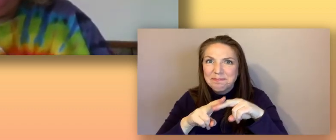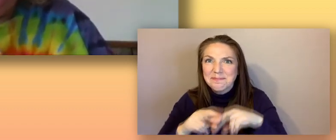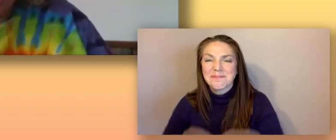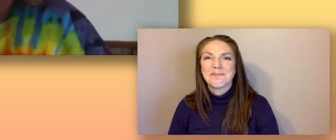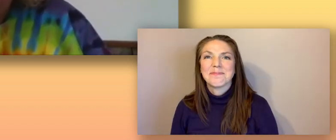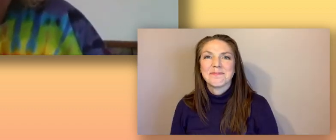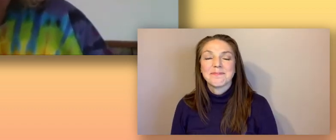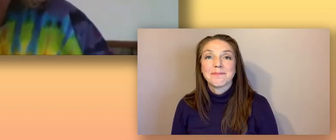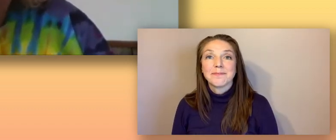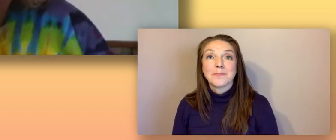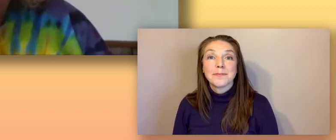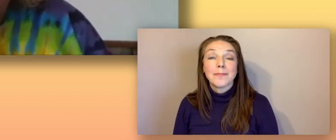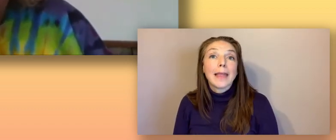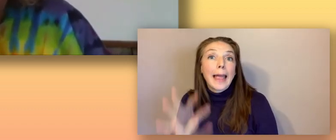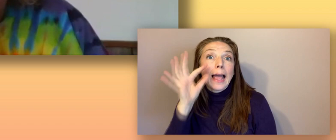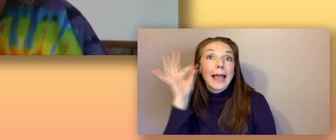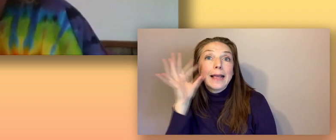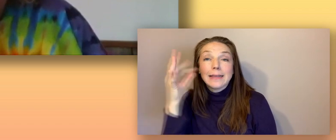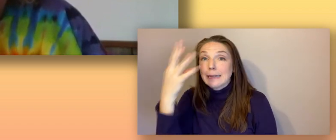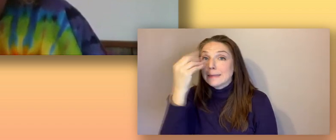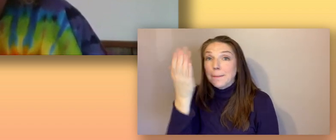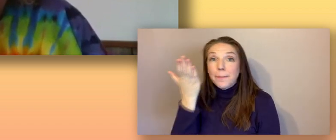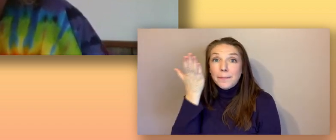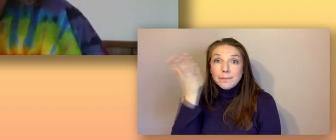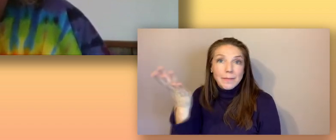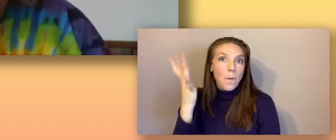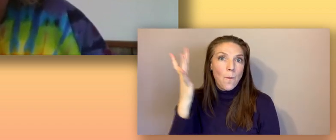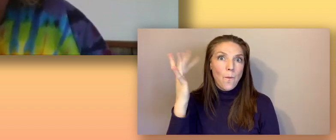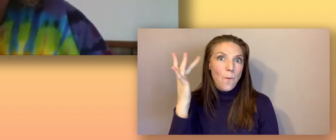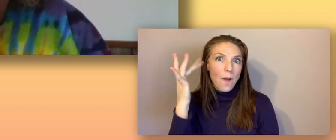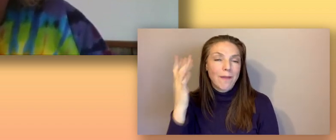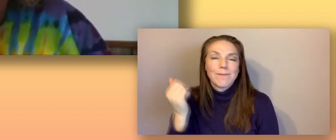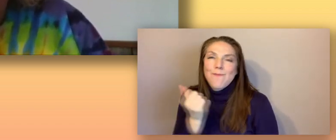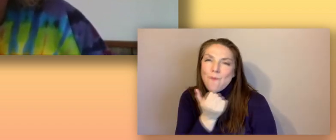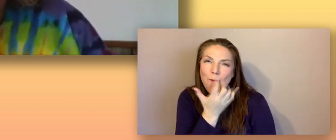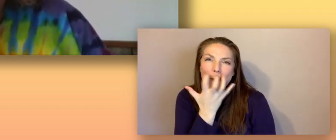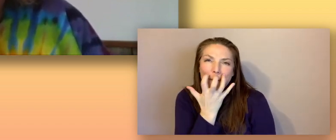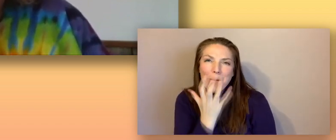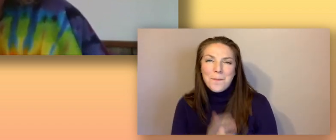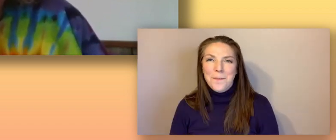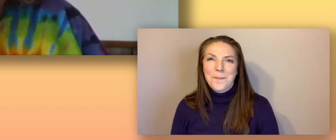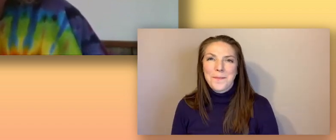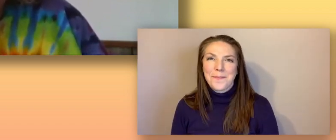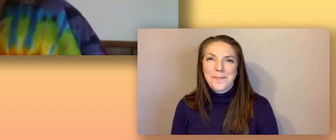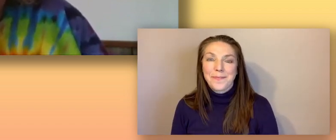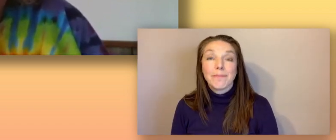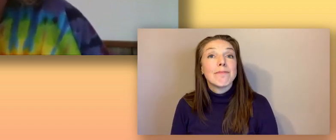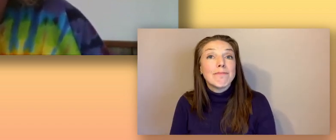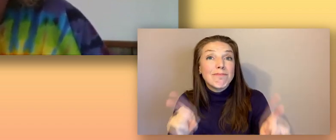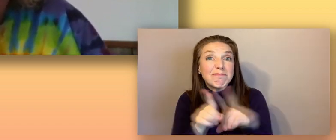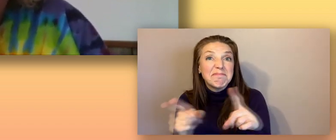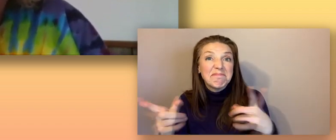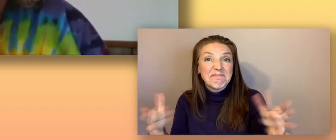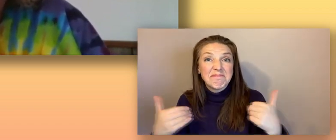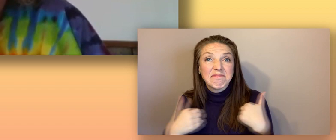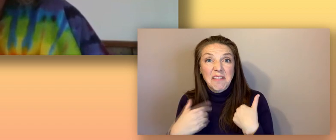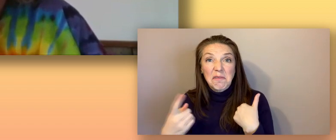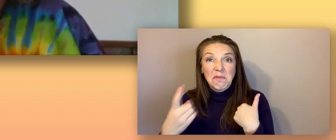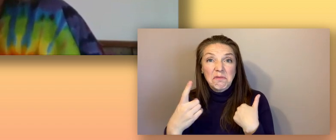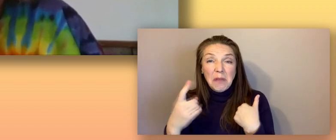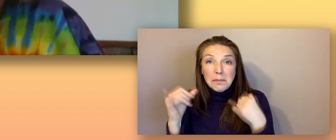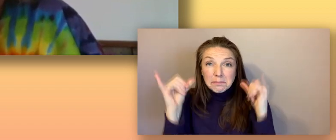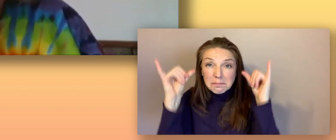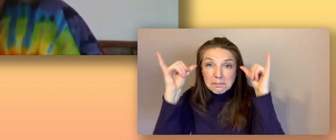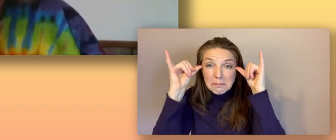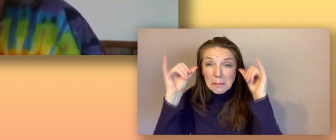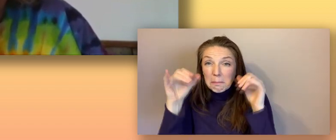Whee! The cats sleep in the hayloft with all those bales to keep them warm. There was also a mean bull that we